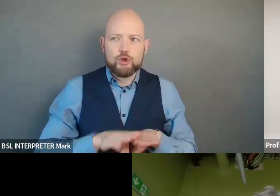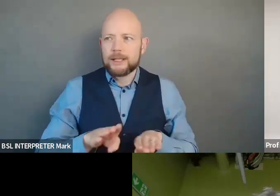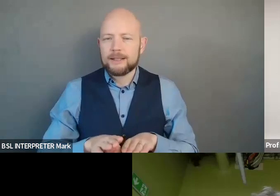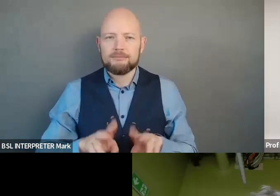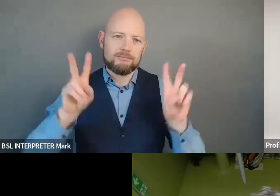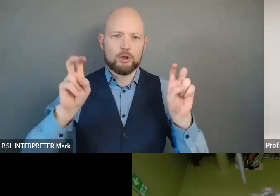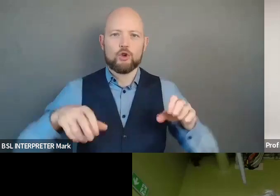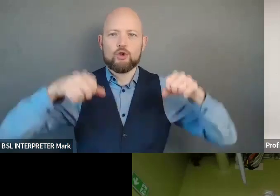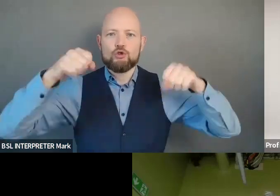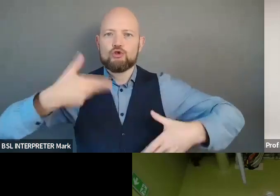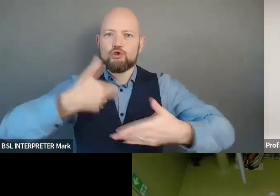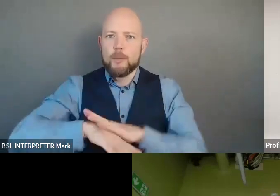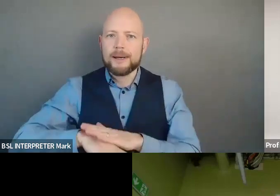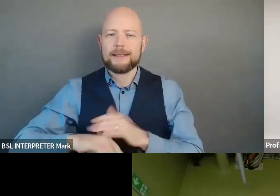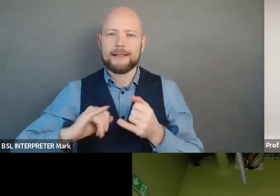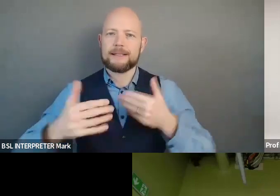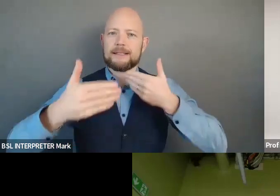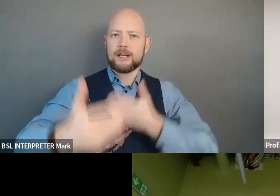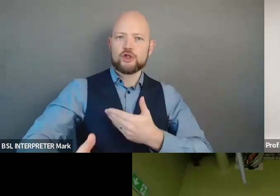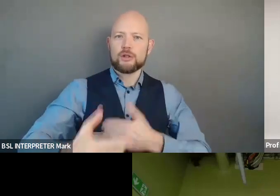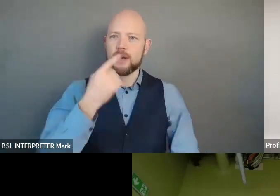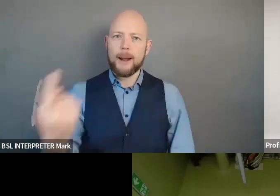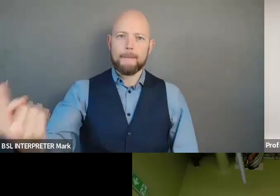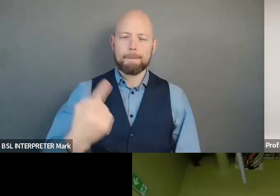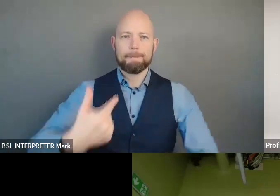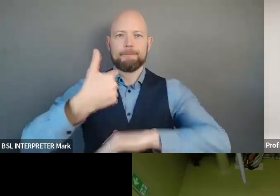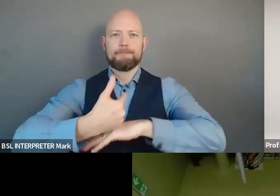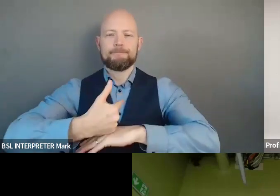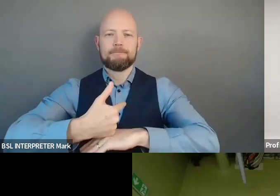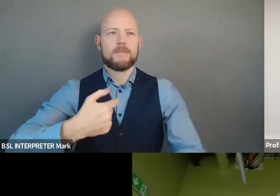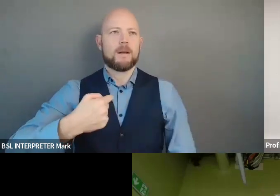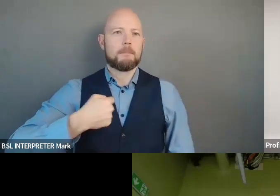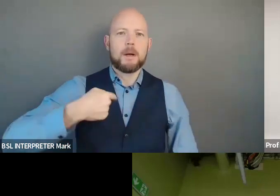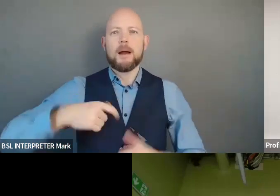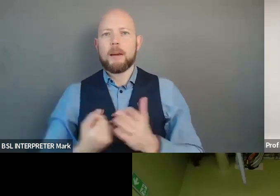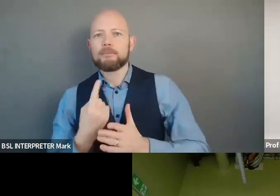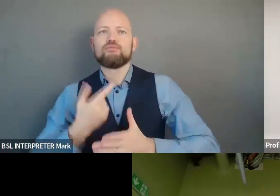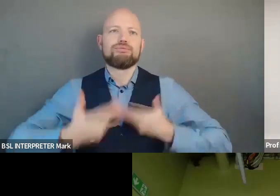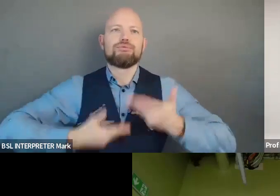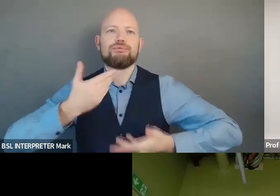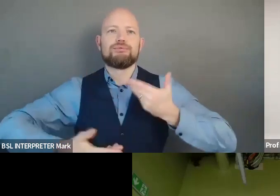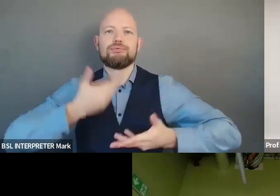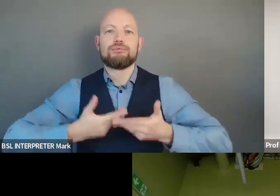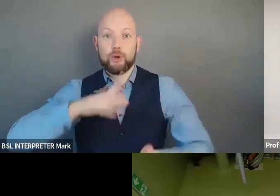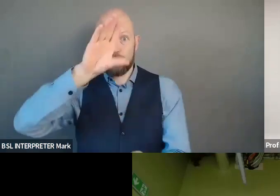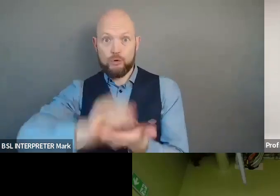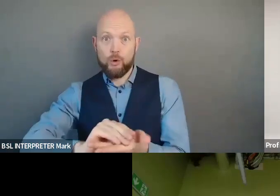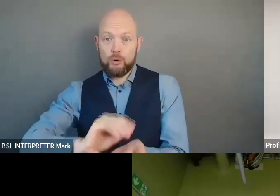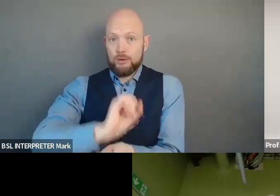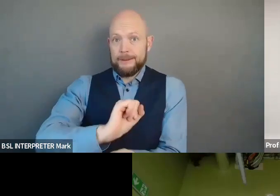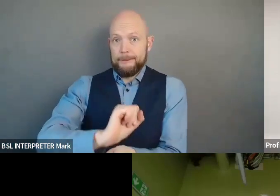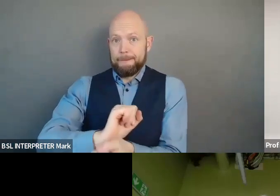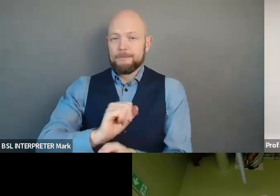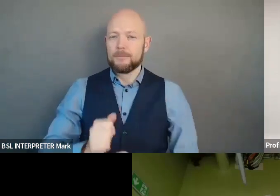to record their video diaries. And we hope that in the application process will then feed into